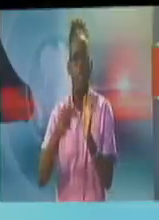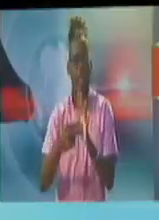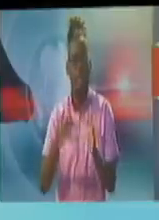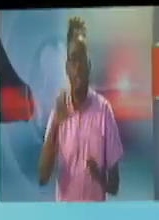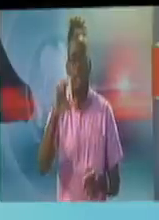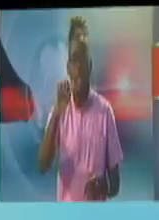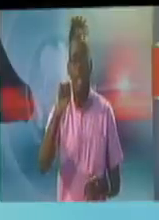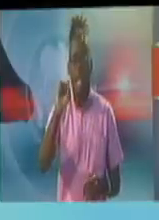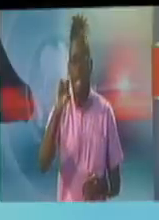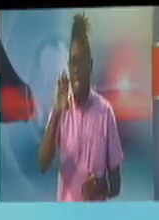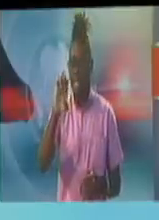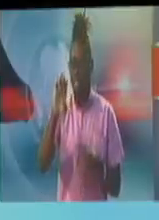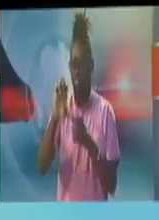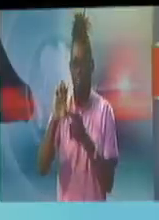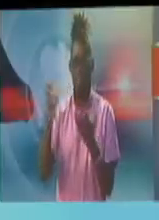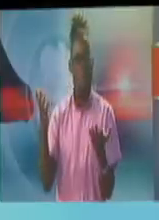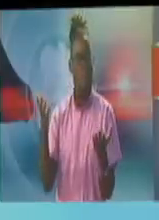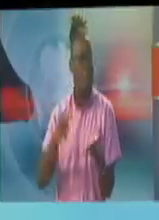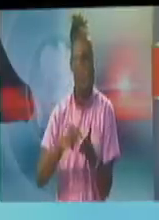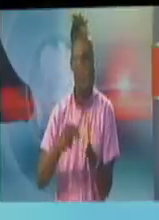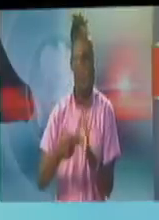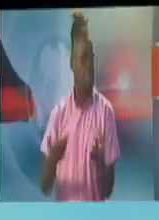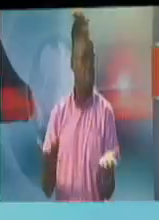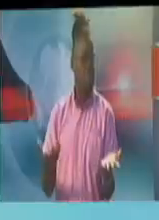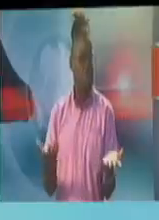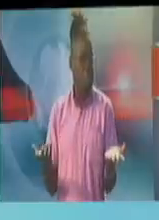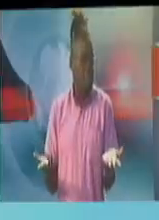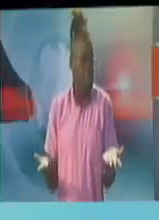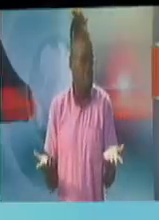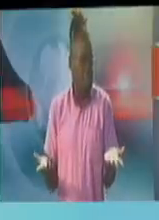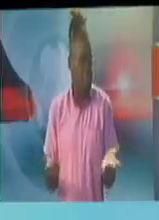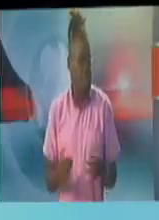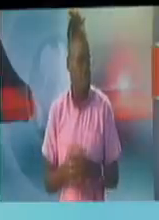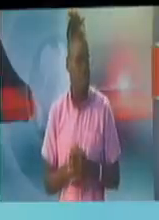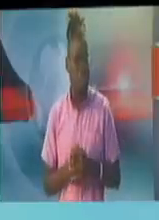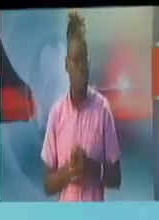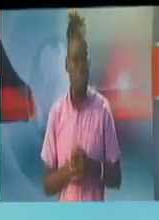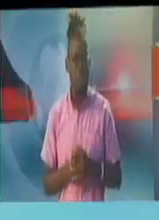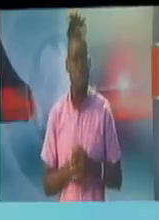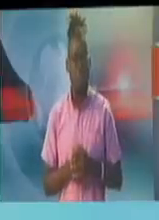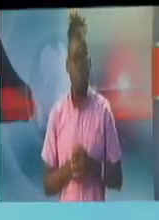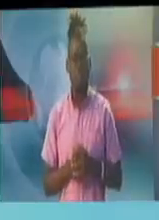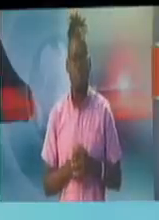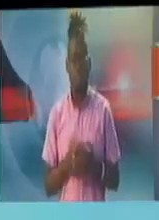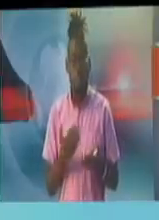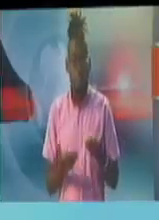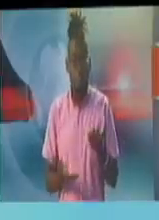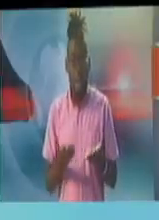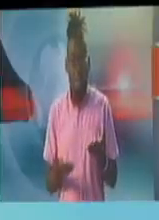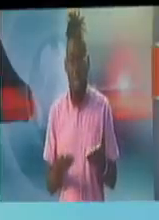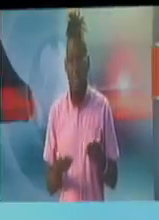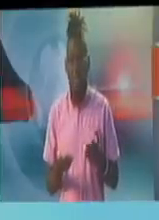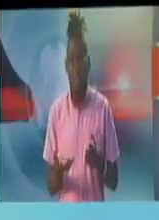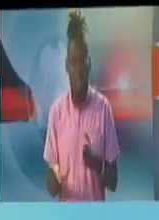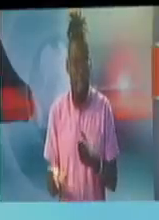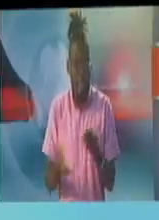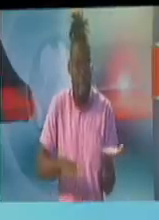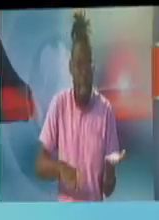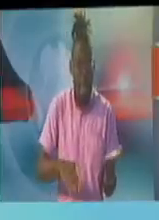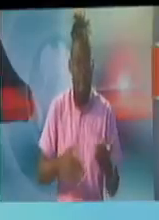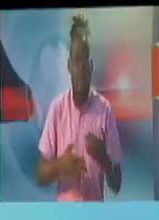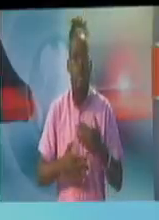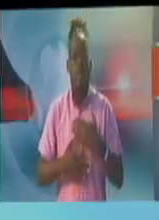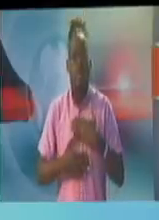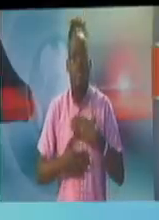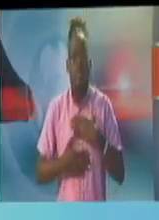Minister, are we testing for probable deaths? So for example, somebody may have been admitted maybe for a respiratory illness. Are we